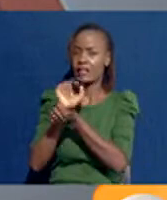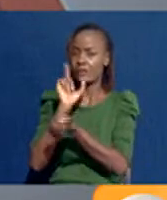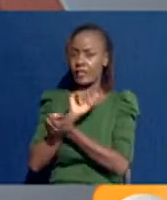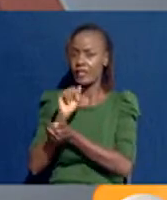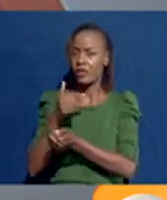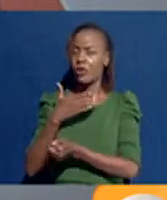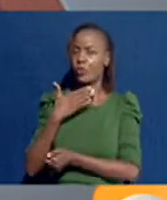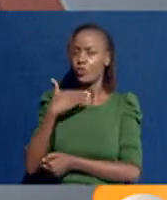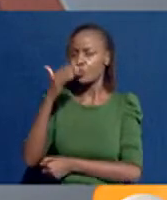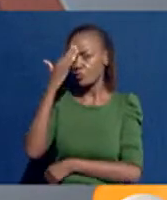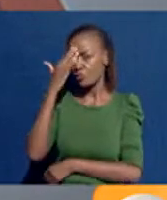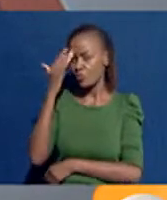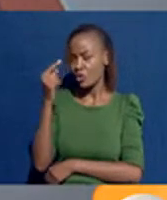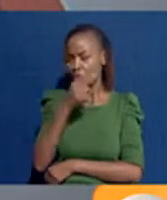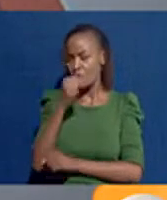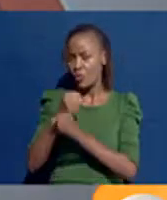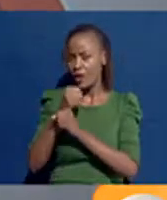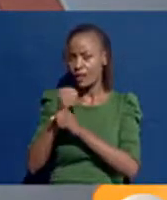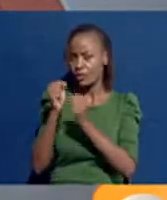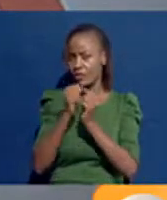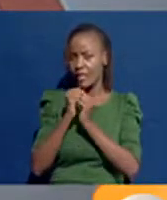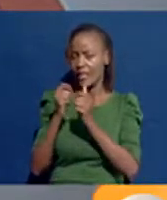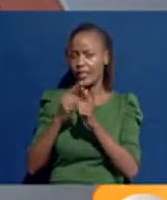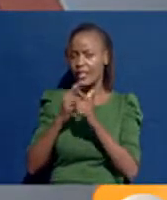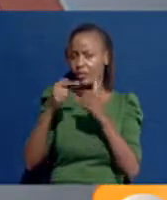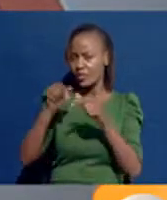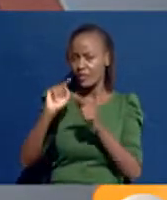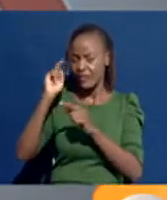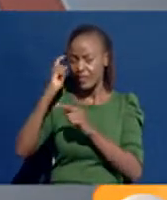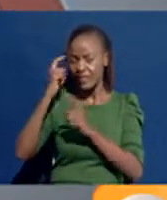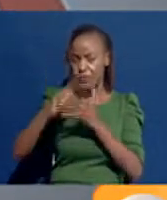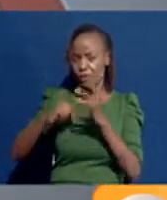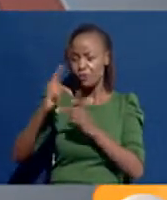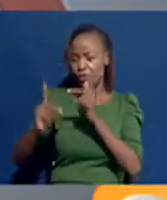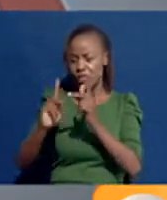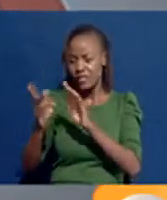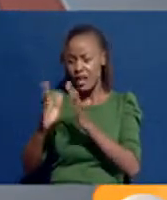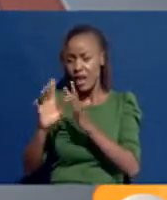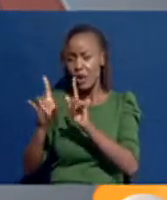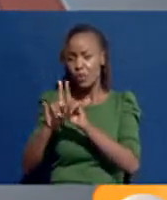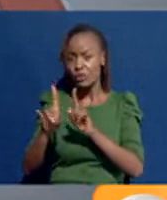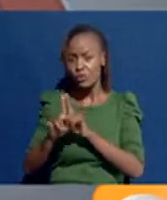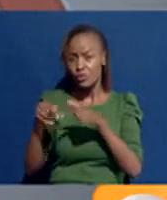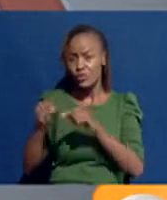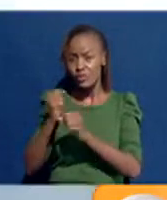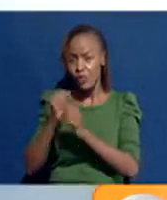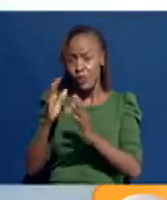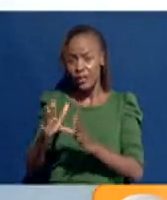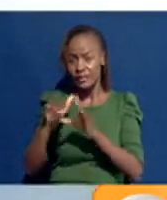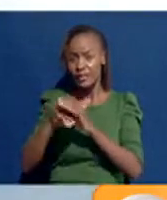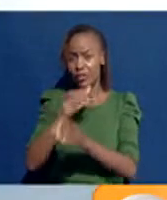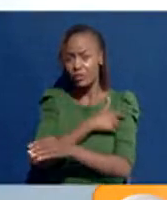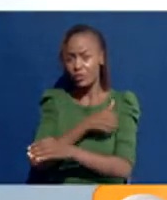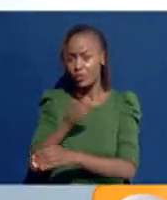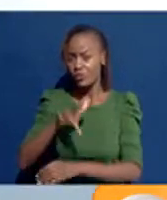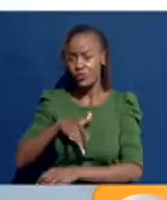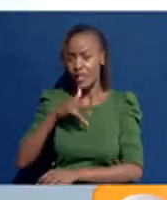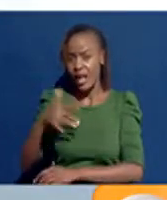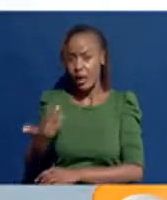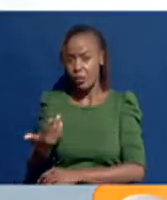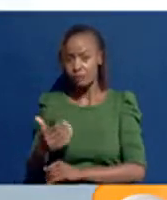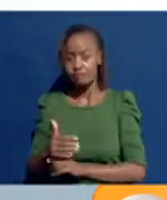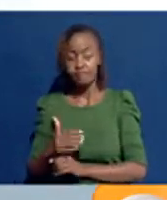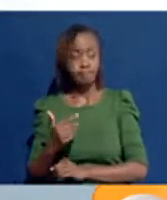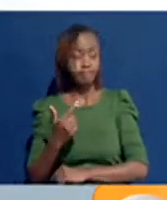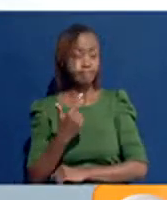you know, having worked with him. What has this process been like for you, for the staff at the hospital? What's your reaction? Yvonne, this has